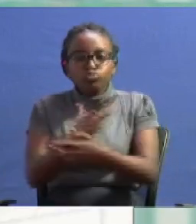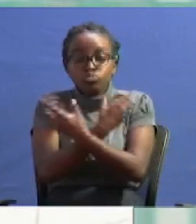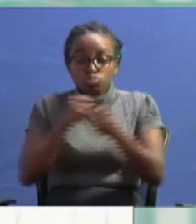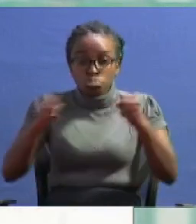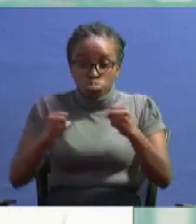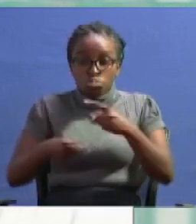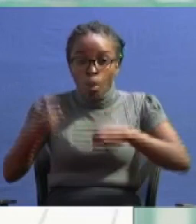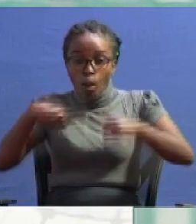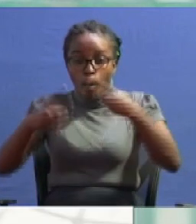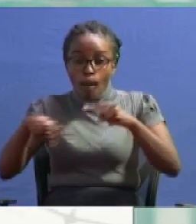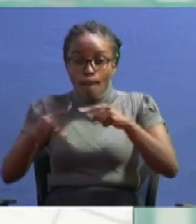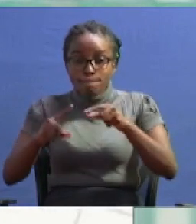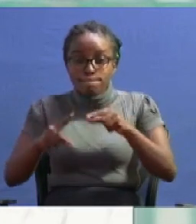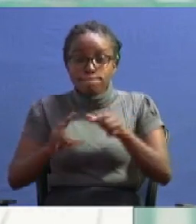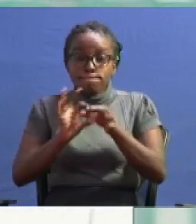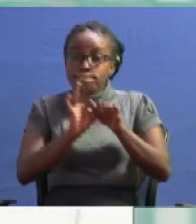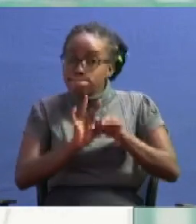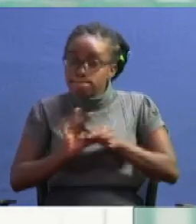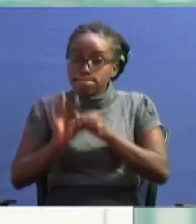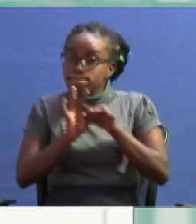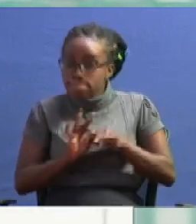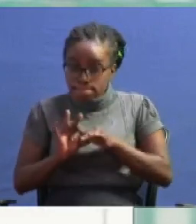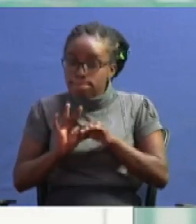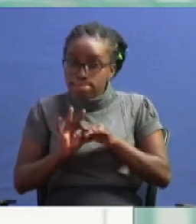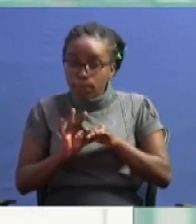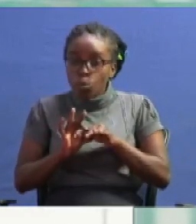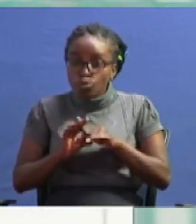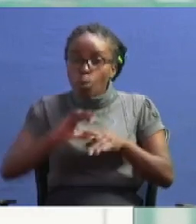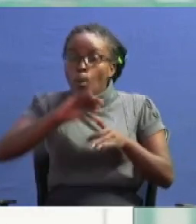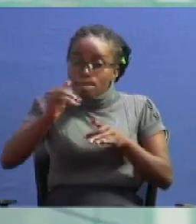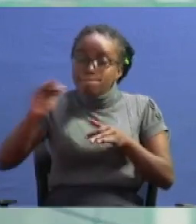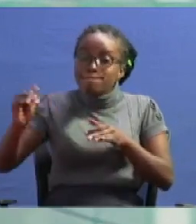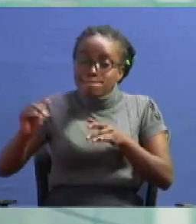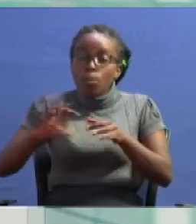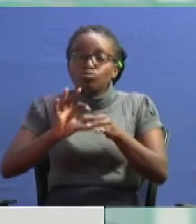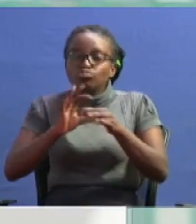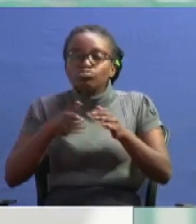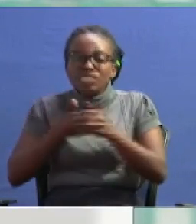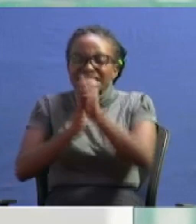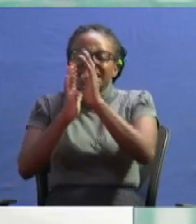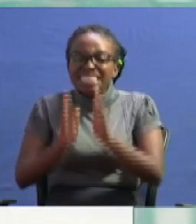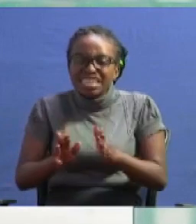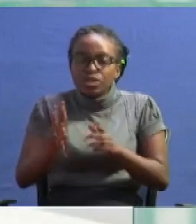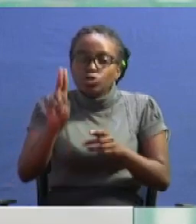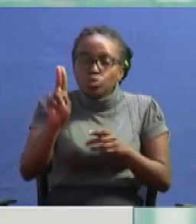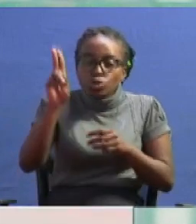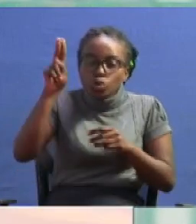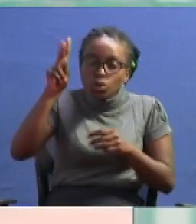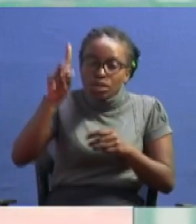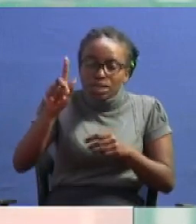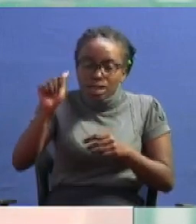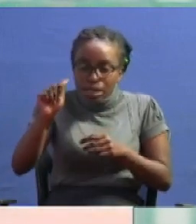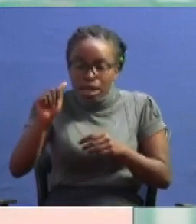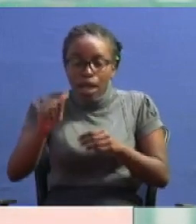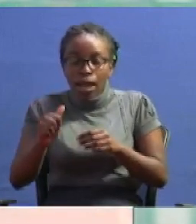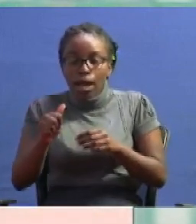unit, and most of the leaders from the mountain who support UDA were funded by William Ruto.